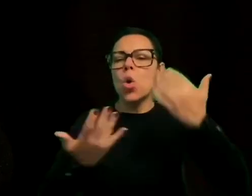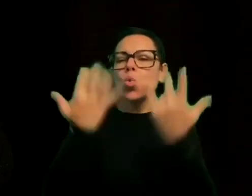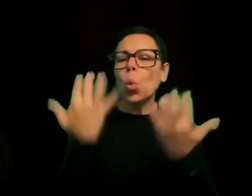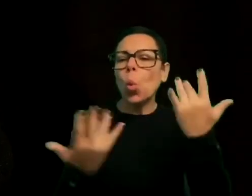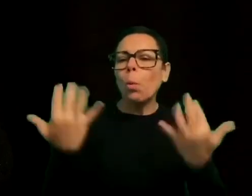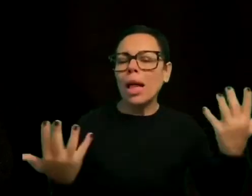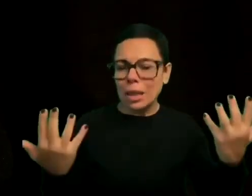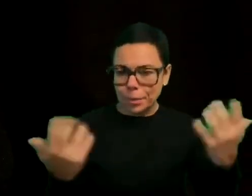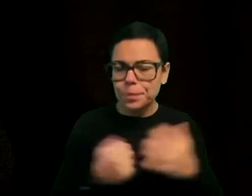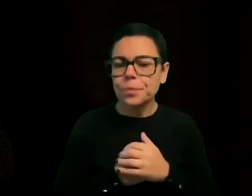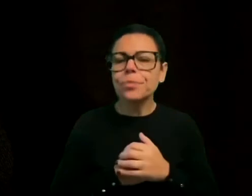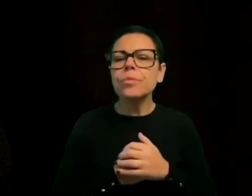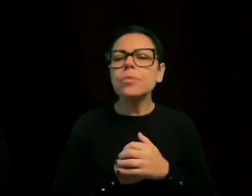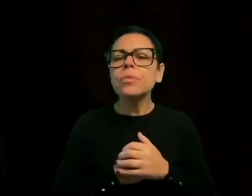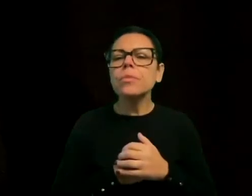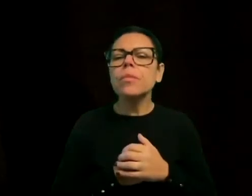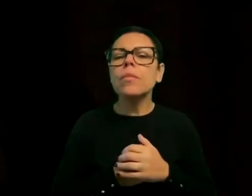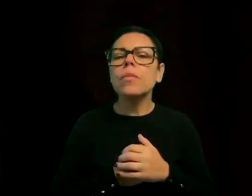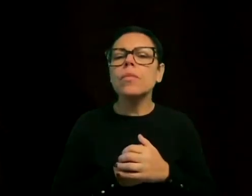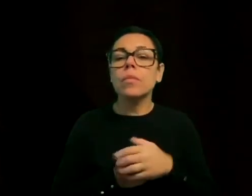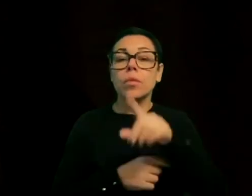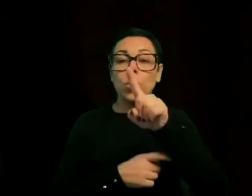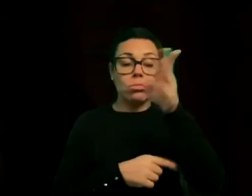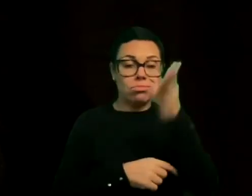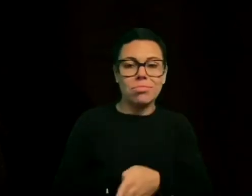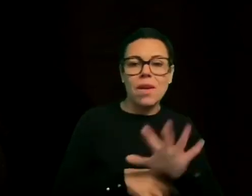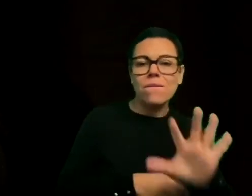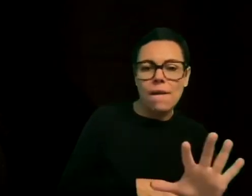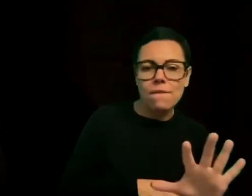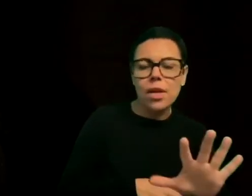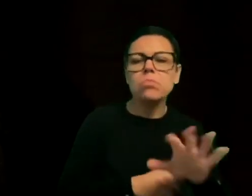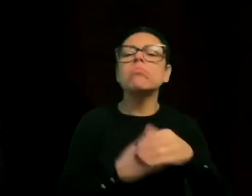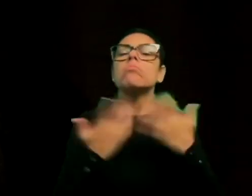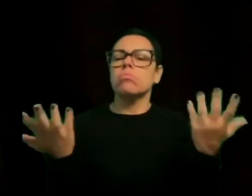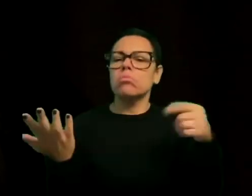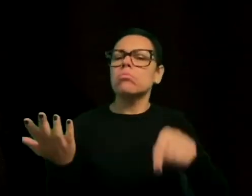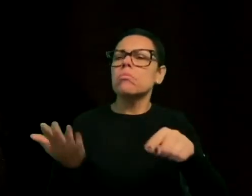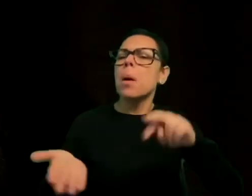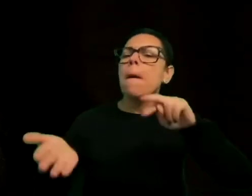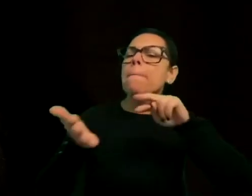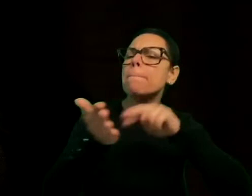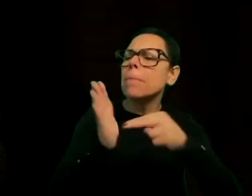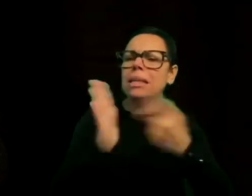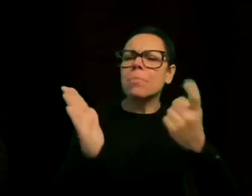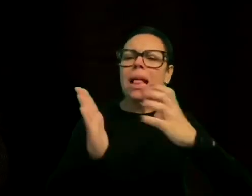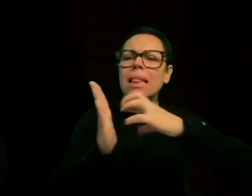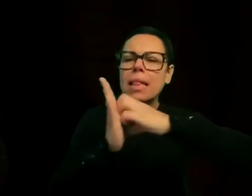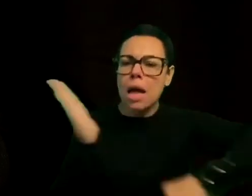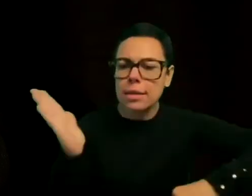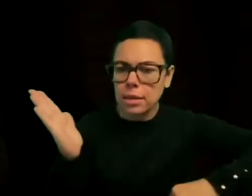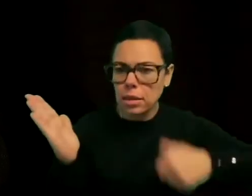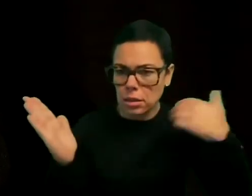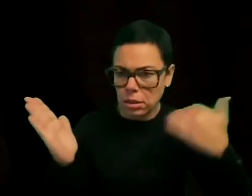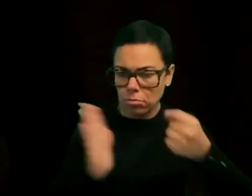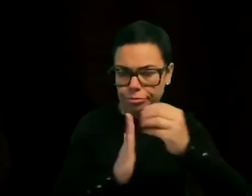GDP. So, this is a lot of taxpayers' money, and we want to make it possible